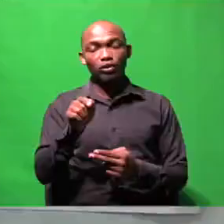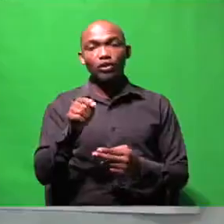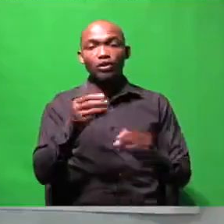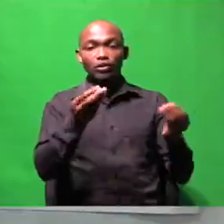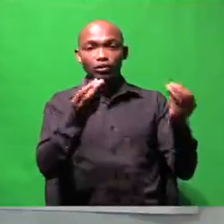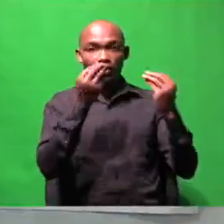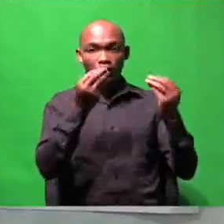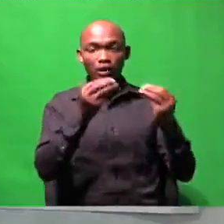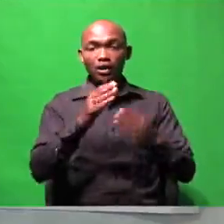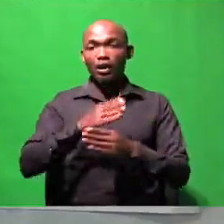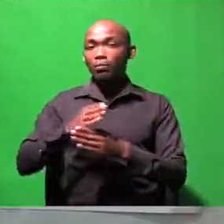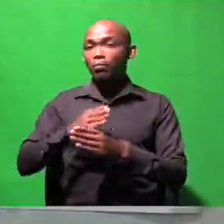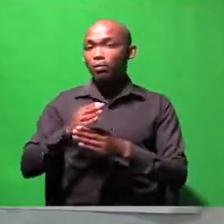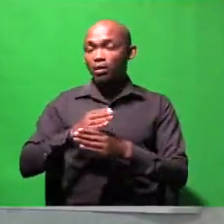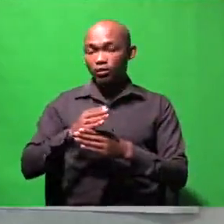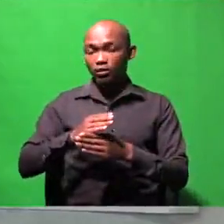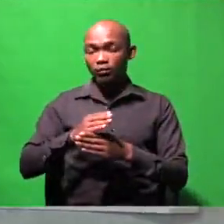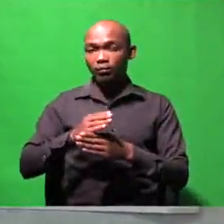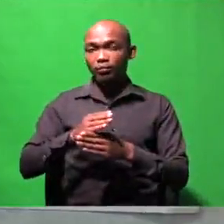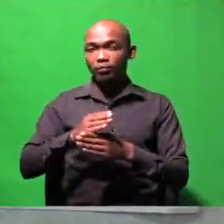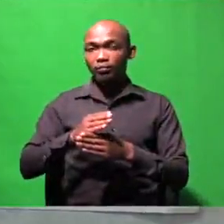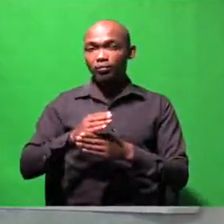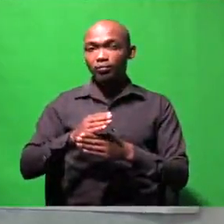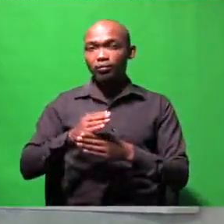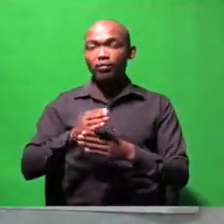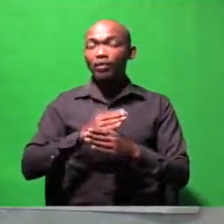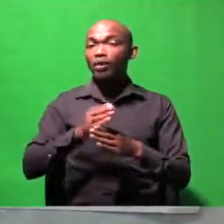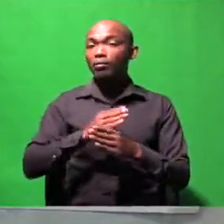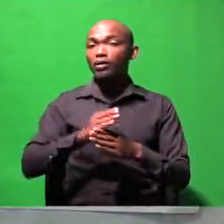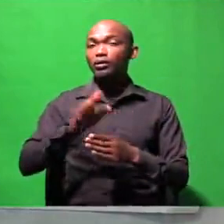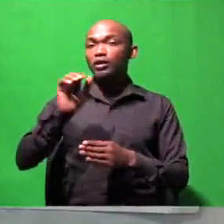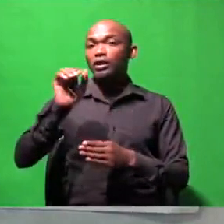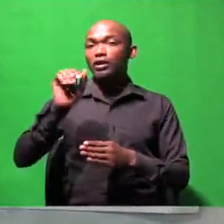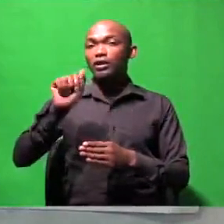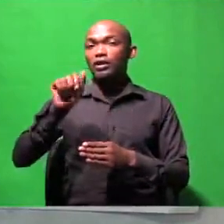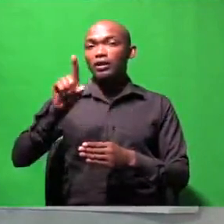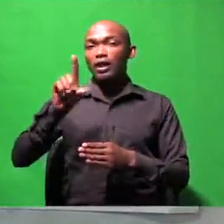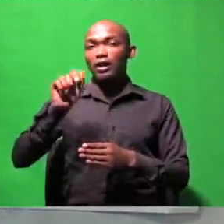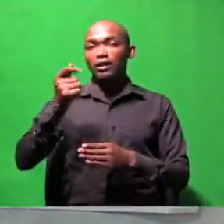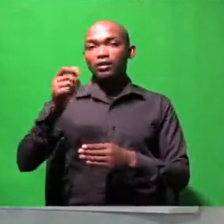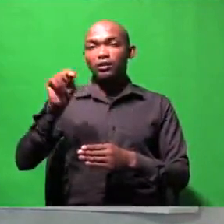atomic theory. So do you remember those 5 postulates that proposed by Dalton?